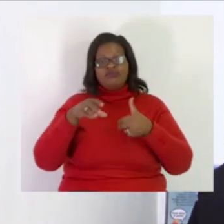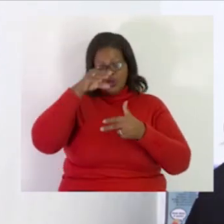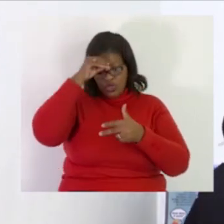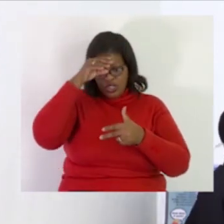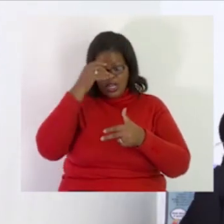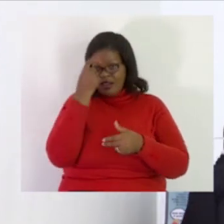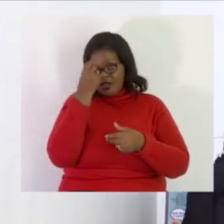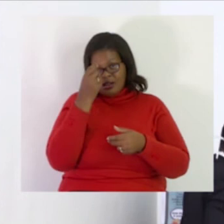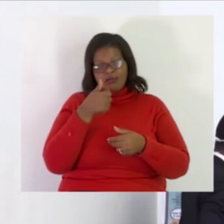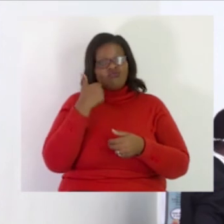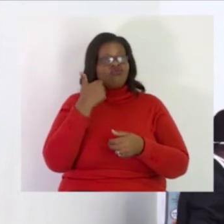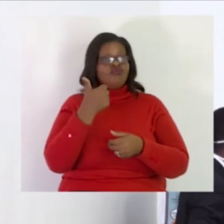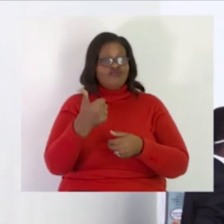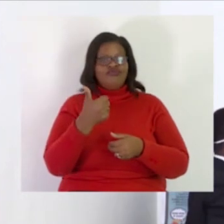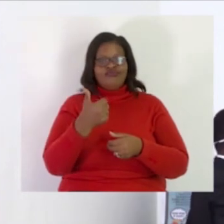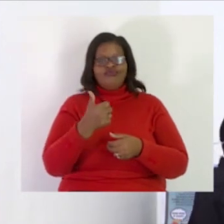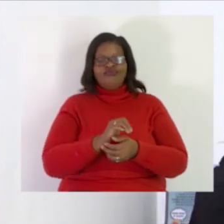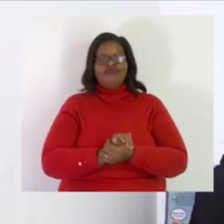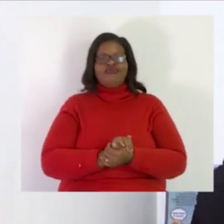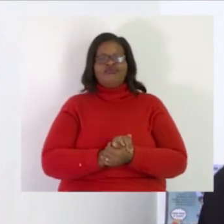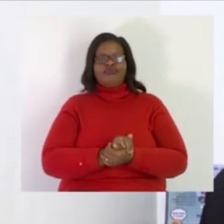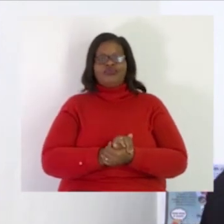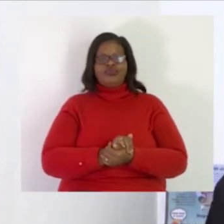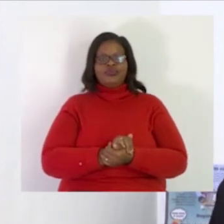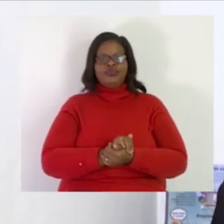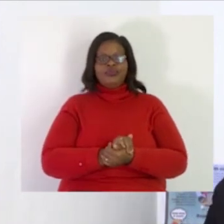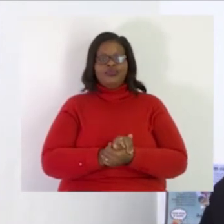it comes to rounding of numbers.